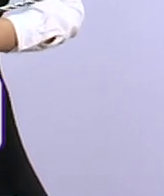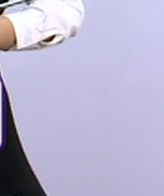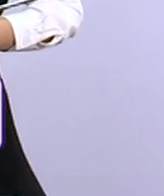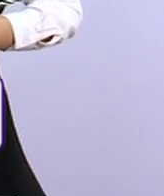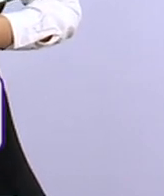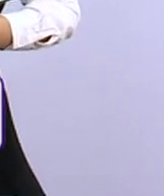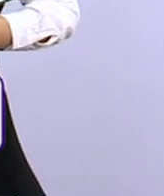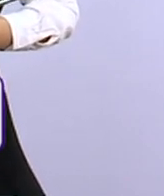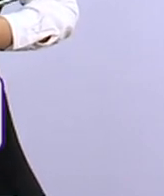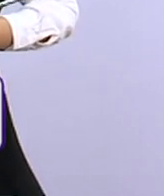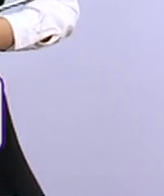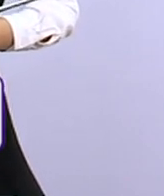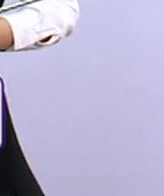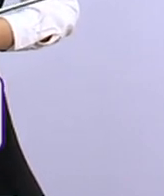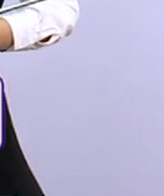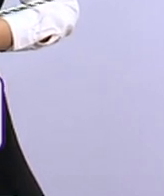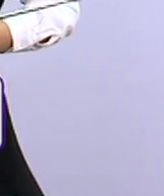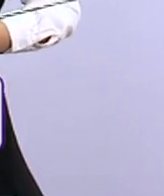our